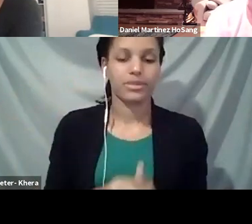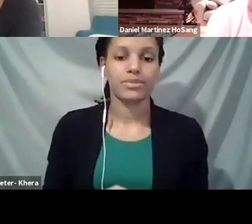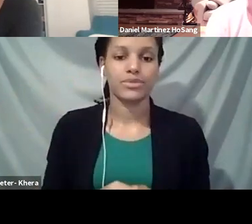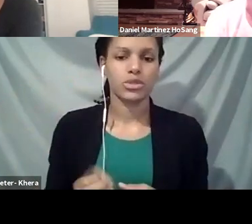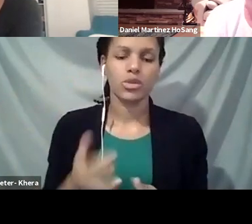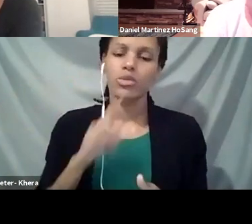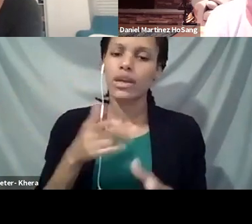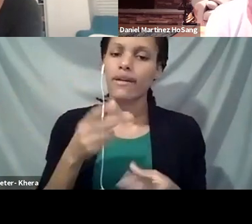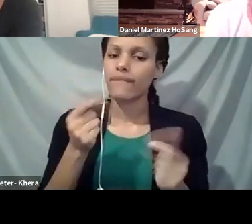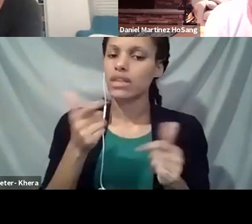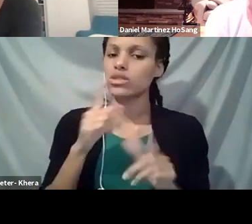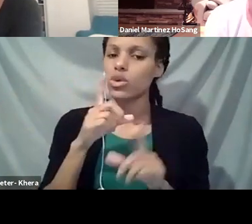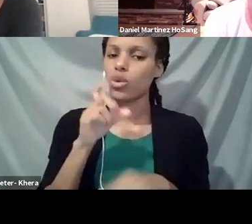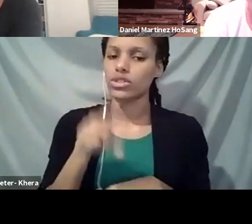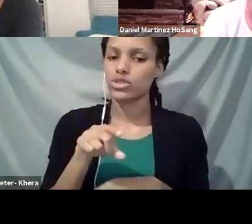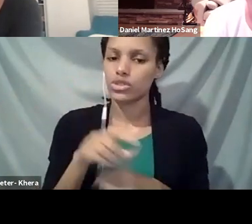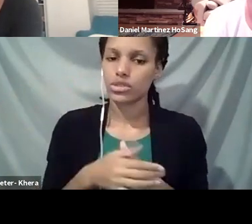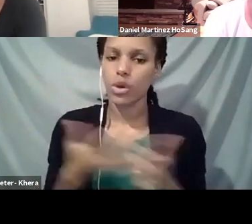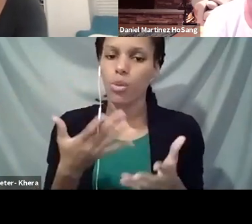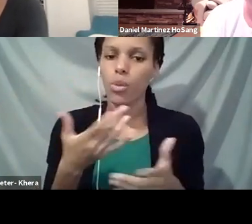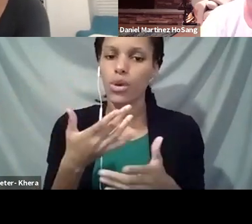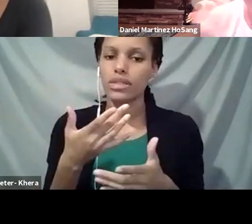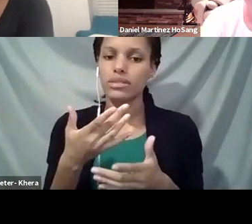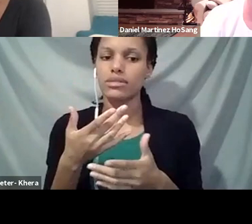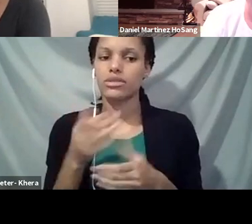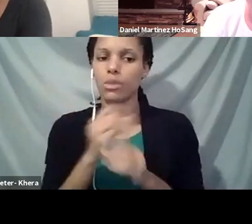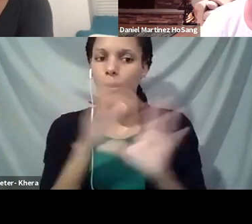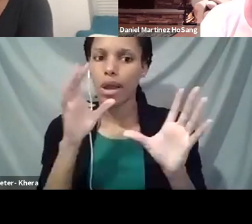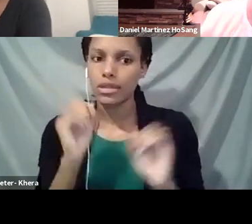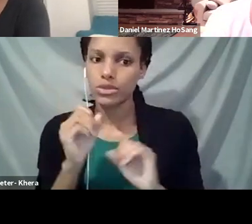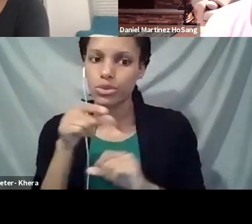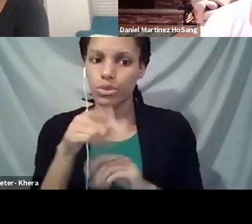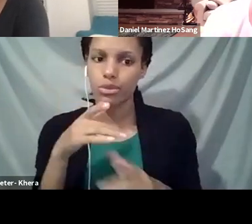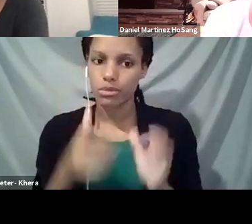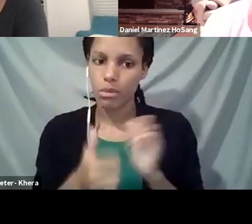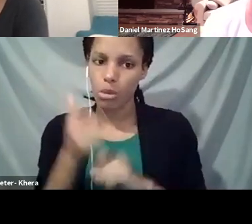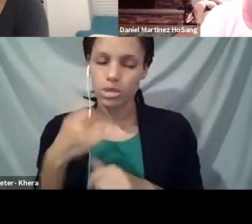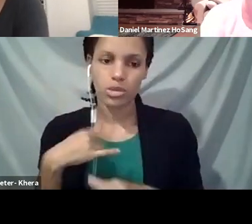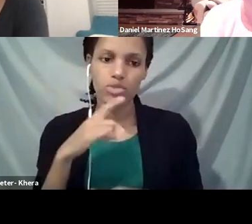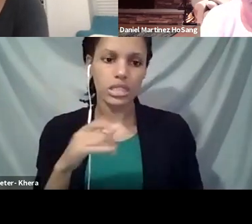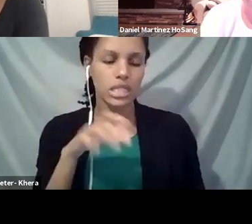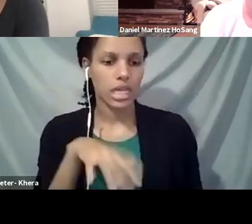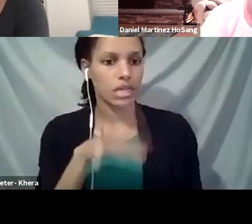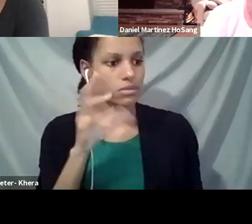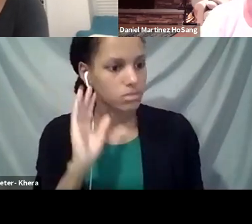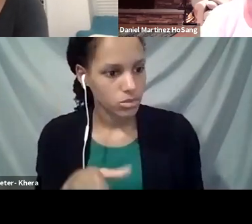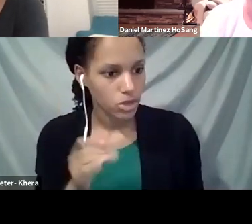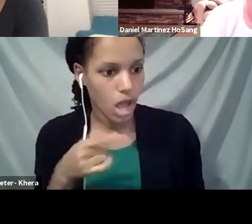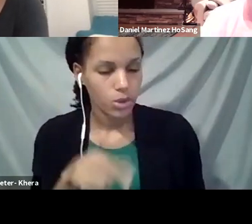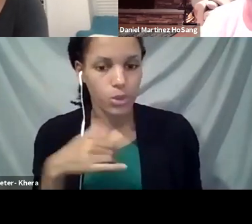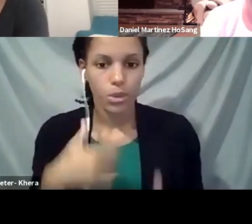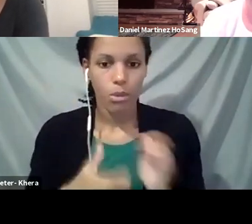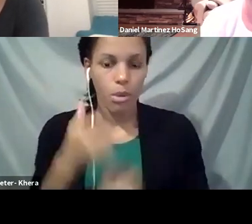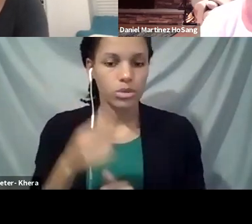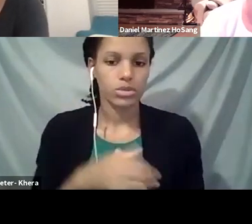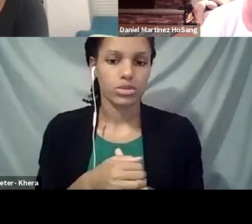quick question before we turn to Lakshmi. What surprised you the most? You sat down with people, you heard them talk about their lives, what they wanted. What surprised you the